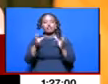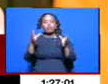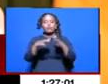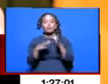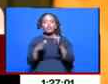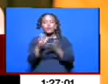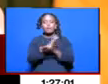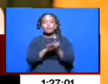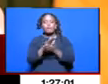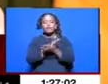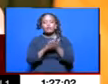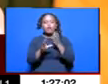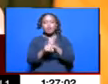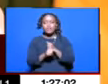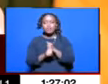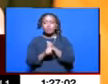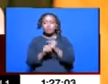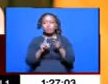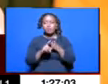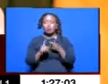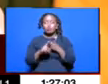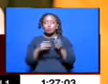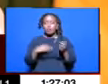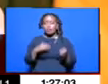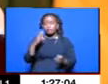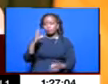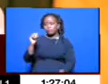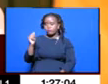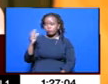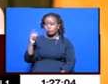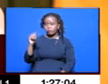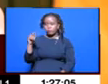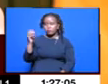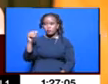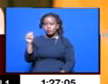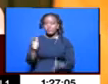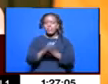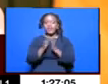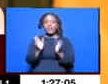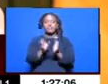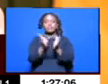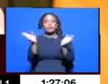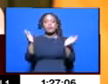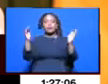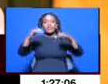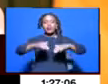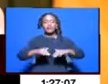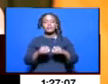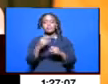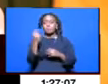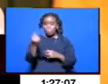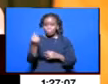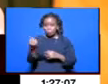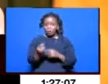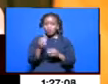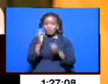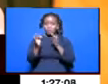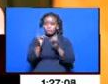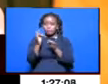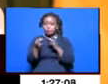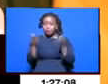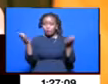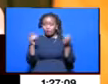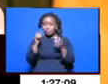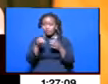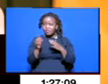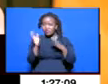the Ufungamano caucuses, and even public rallies, as long as those rallies are not organized